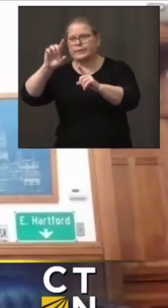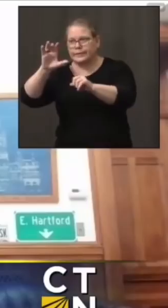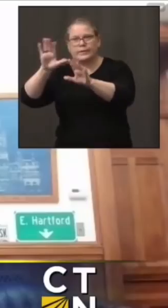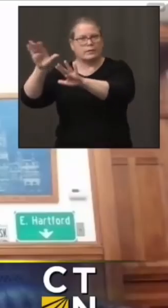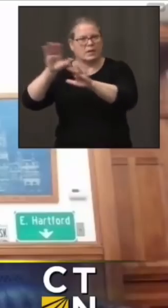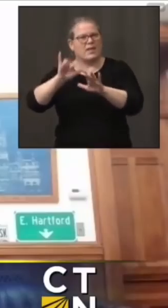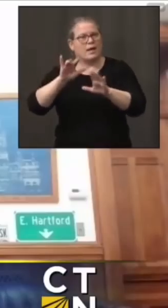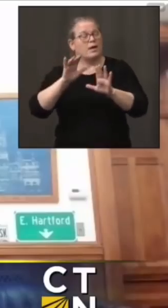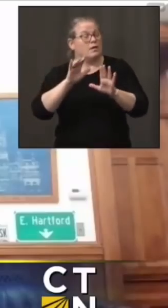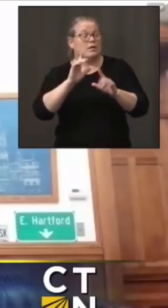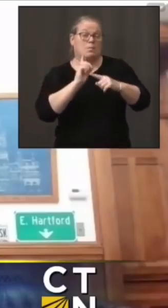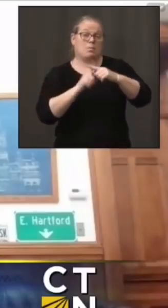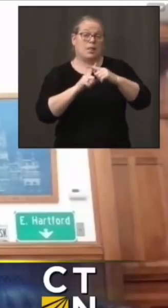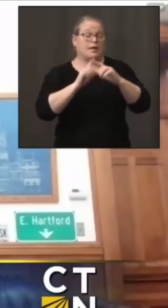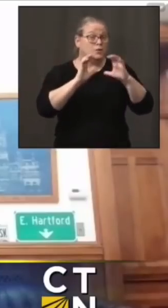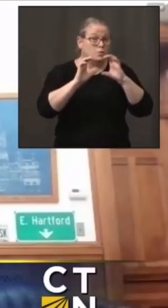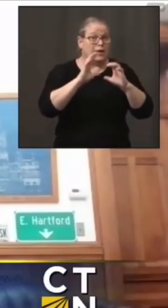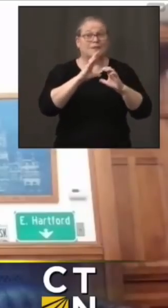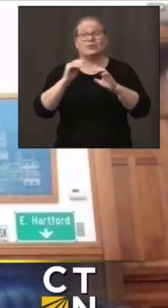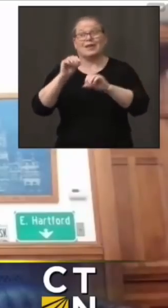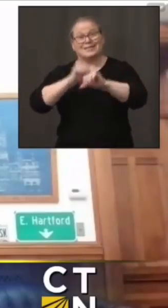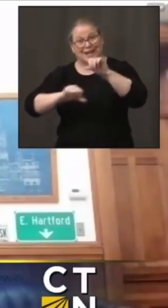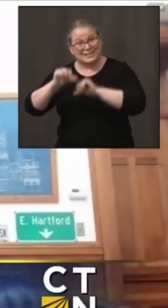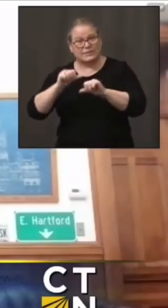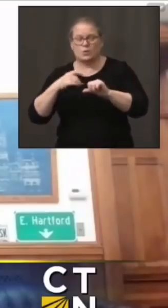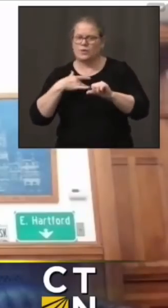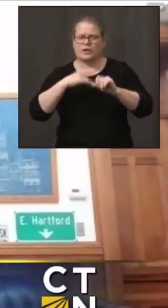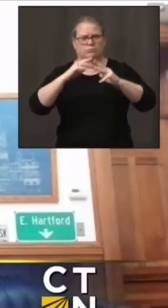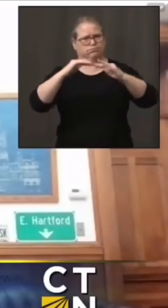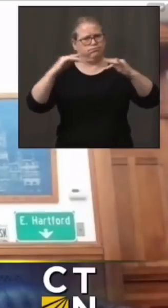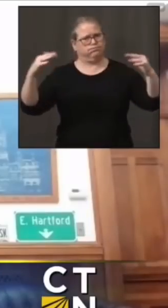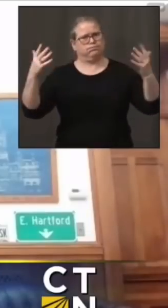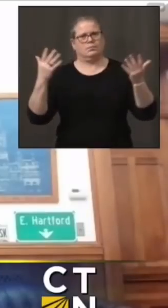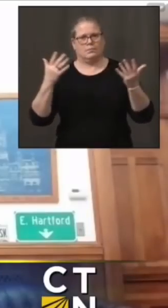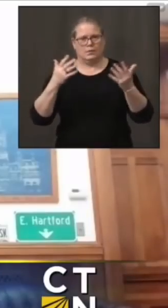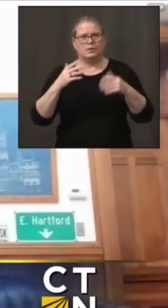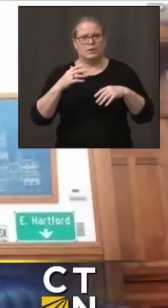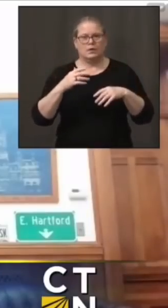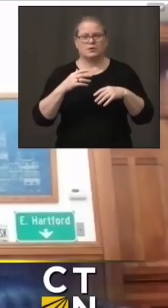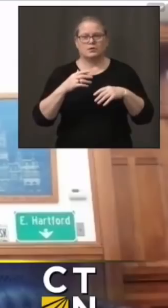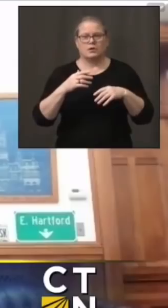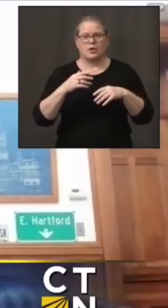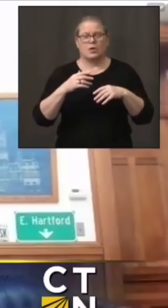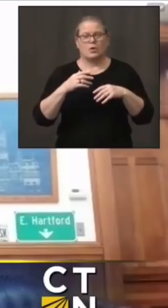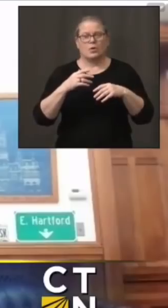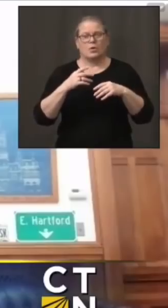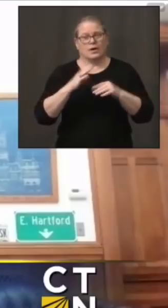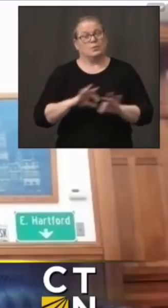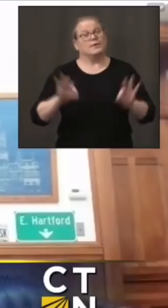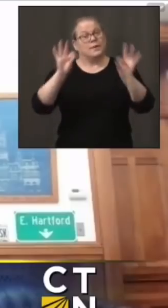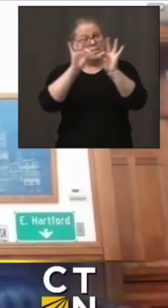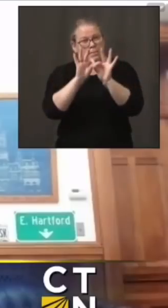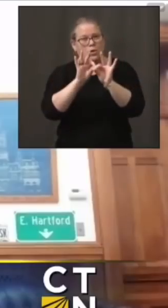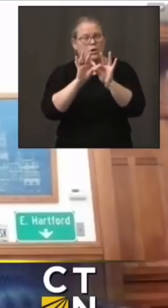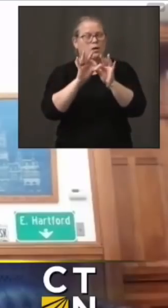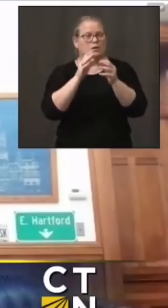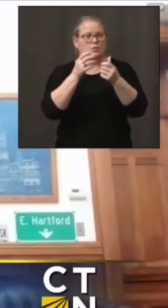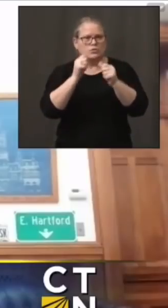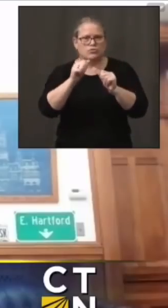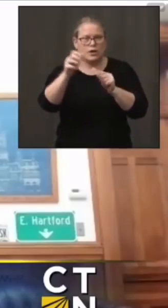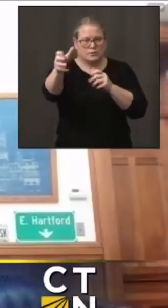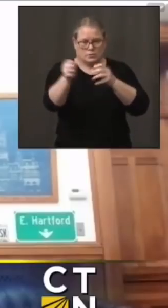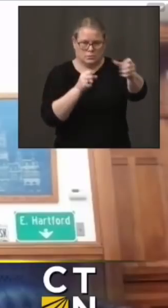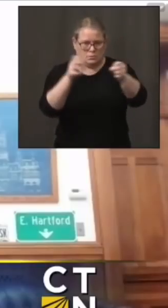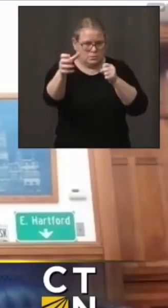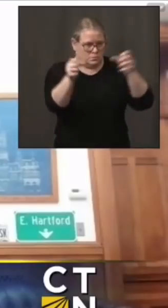well as the scientific group as well. I think when we were one of the first states to put forth a group as comprehensive as this,